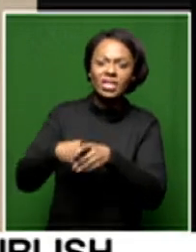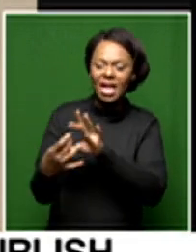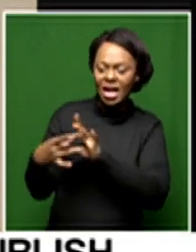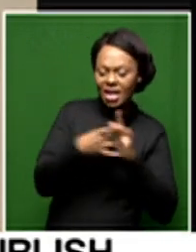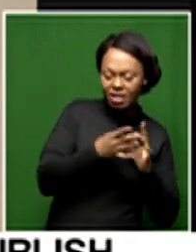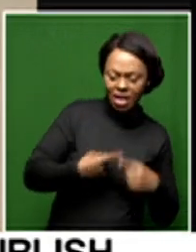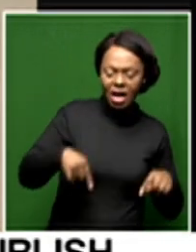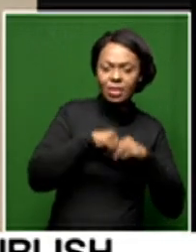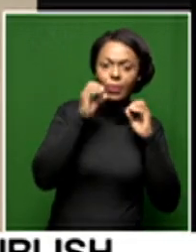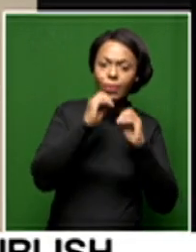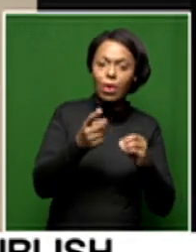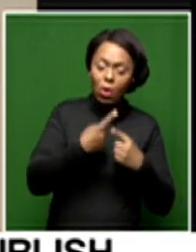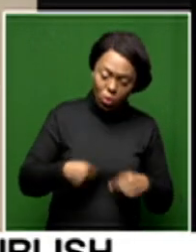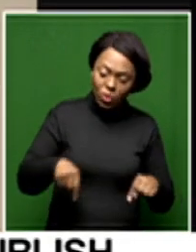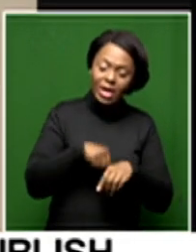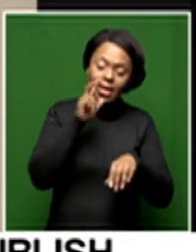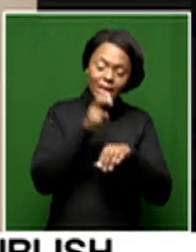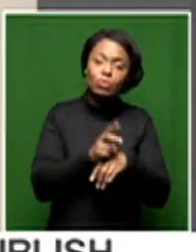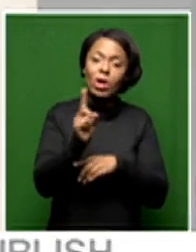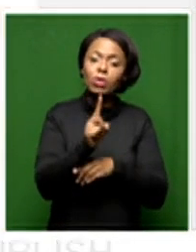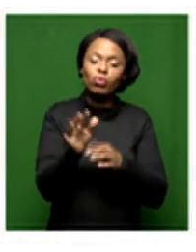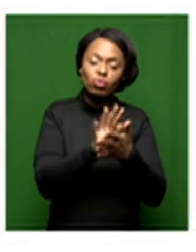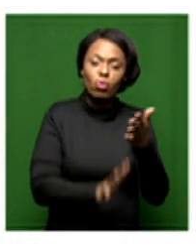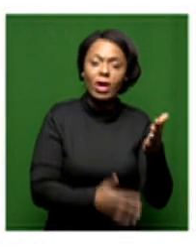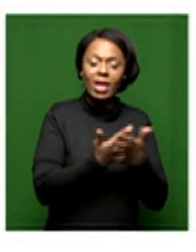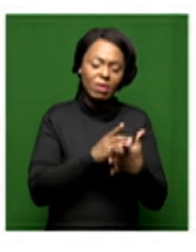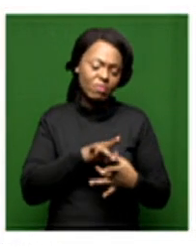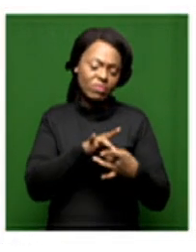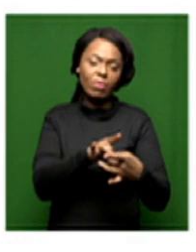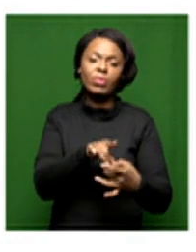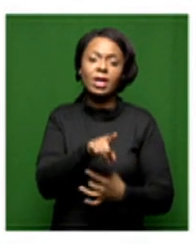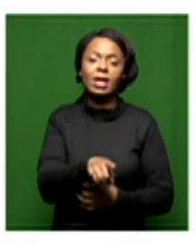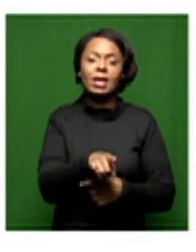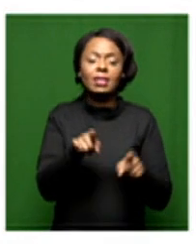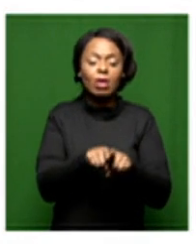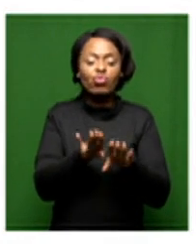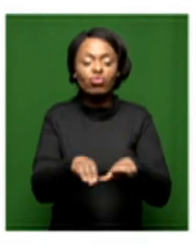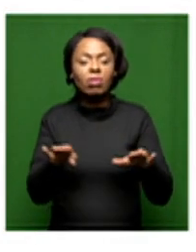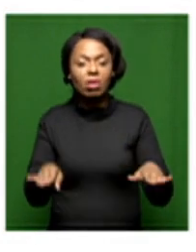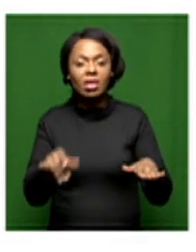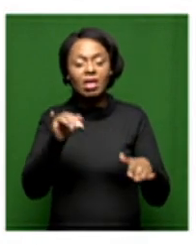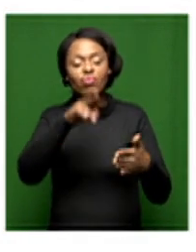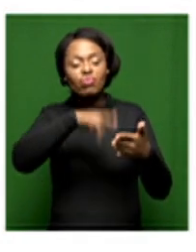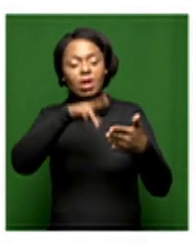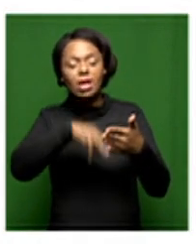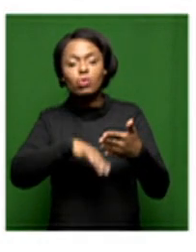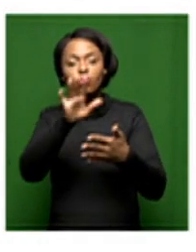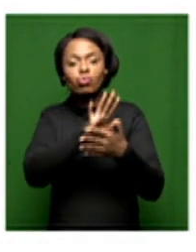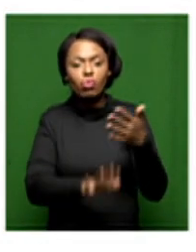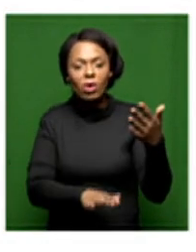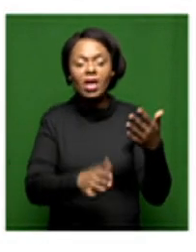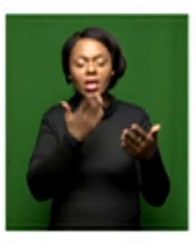we need stories that can reflect the people in this country. And when children read stories by South Africans or Africans